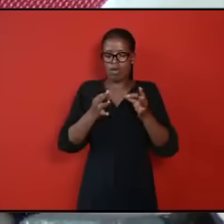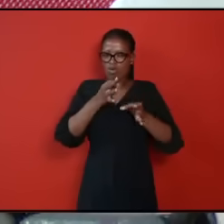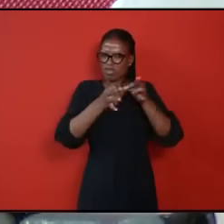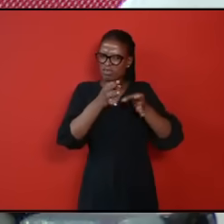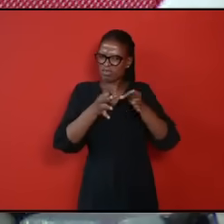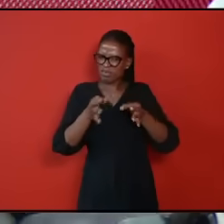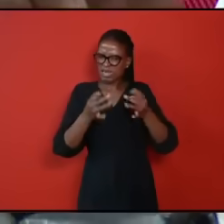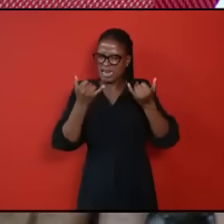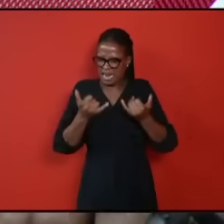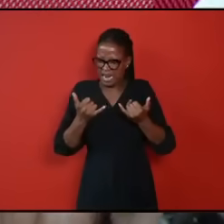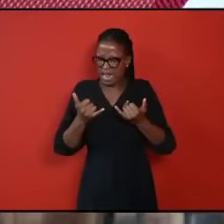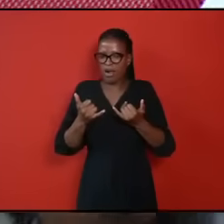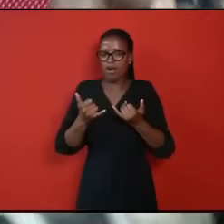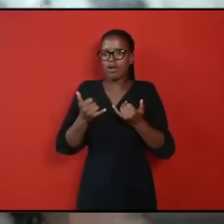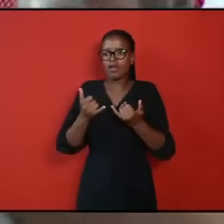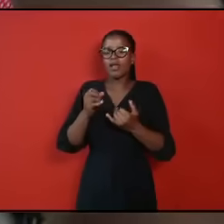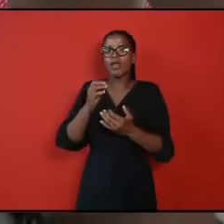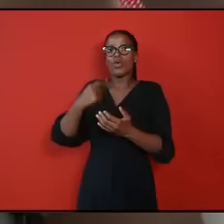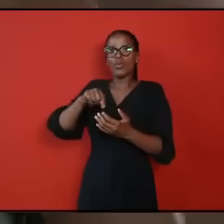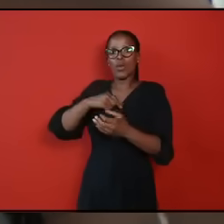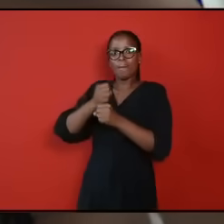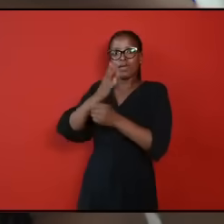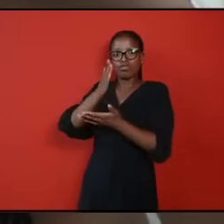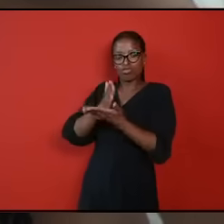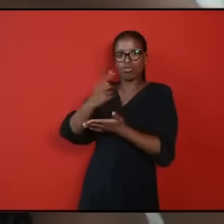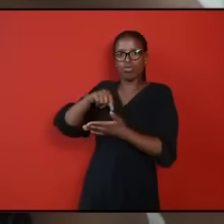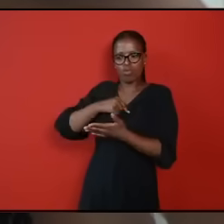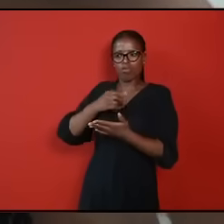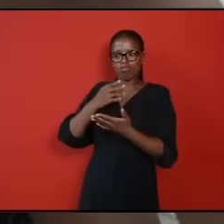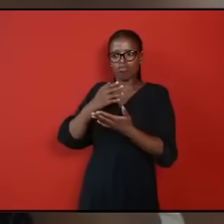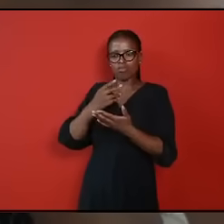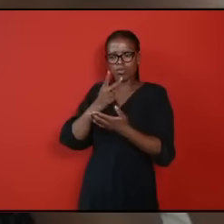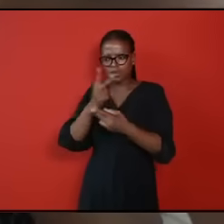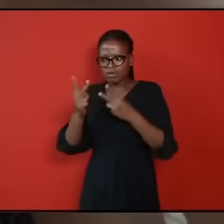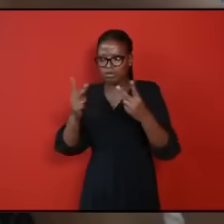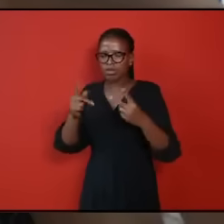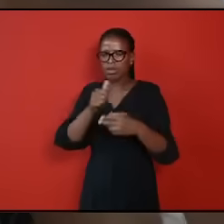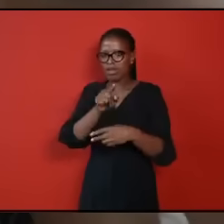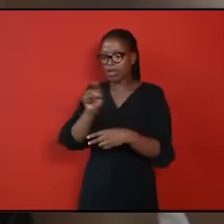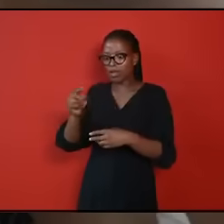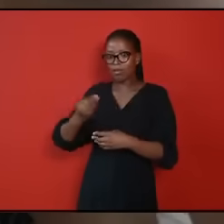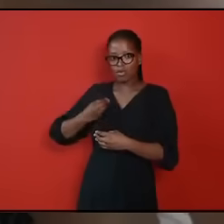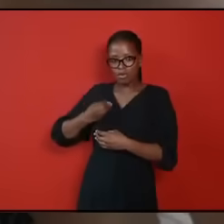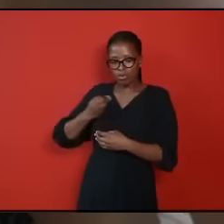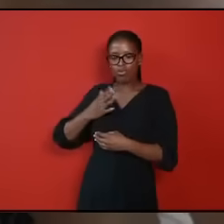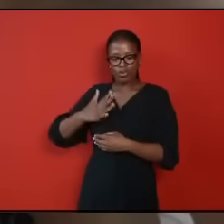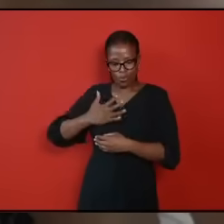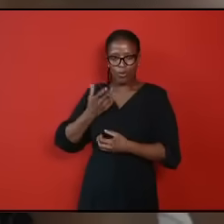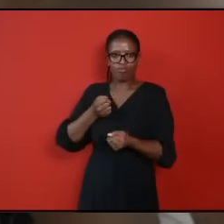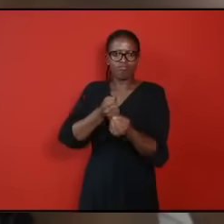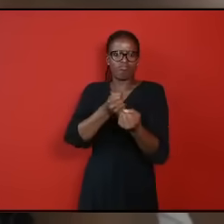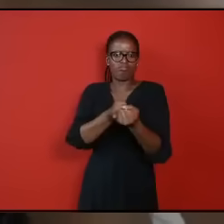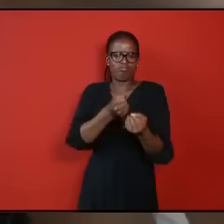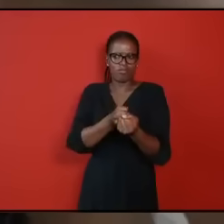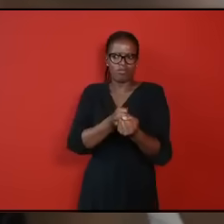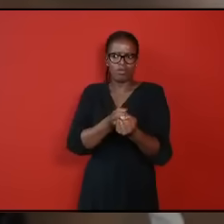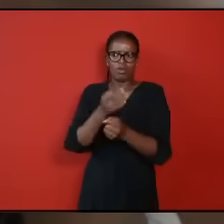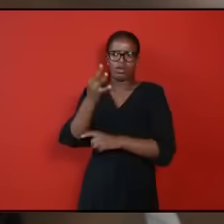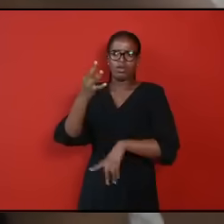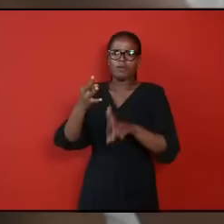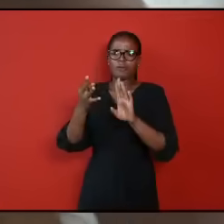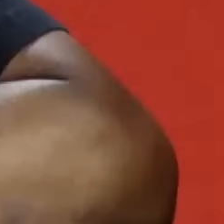to ensure that you actually appeal to the young people? Thank you, sir. Thank you. Number